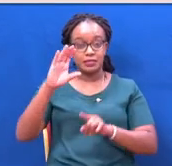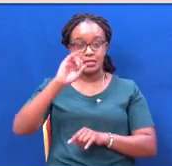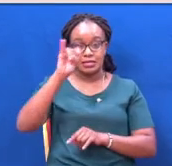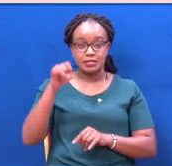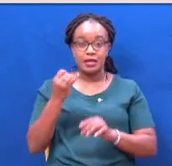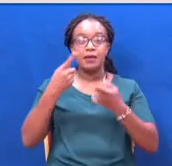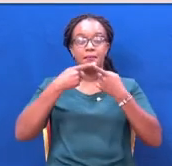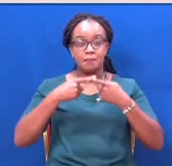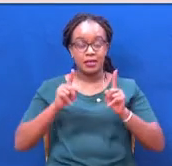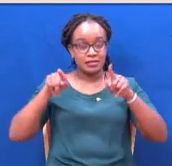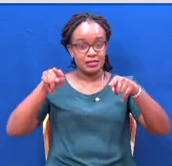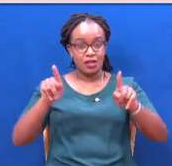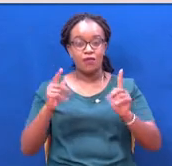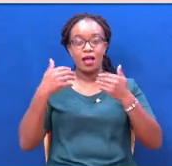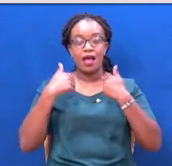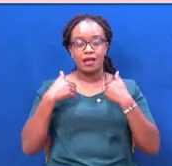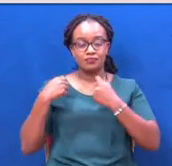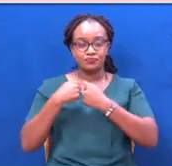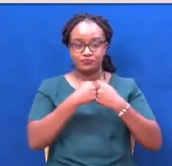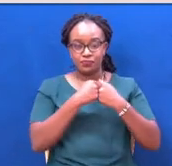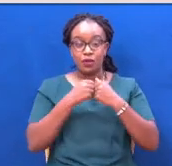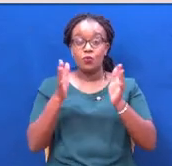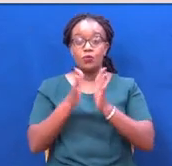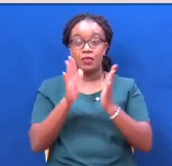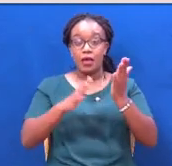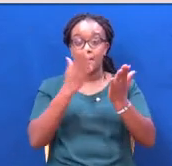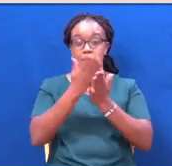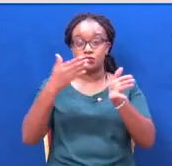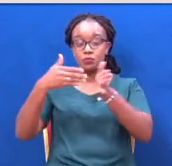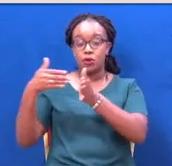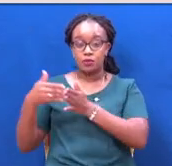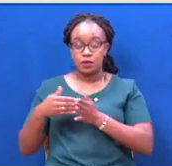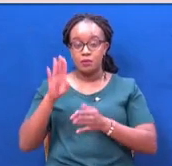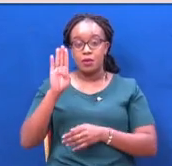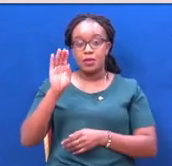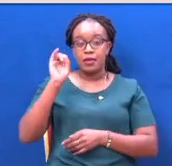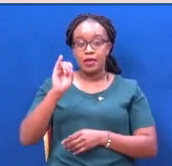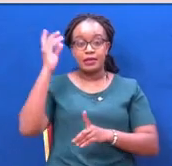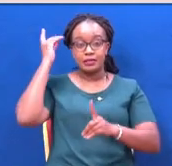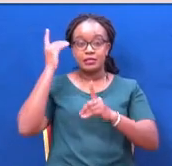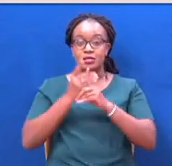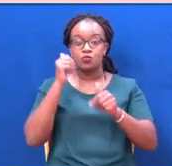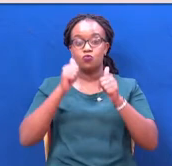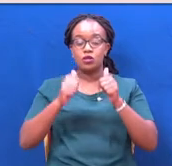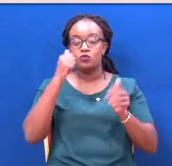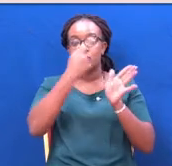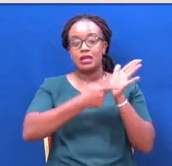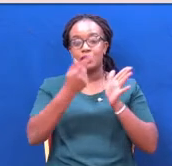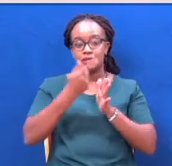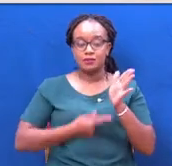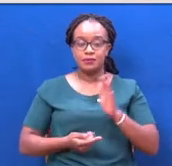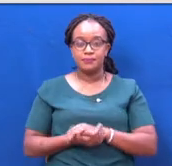bumpy, with an appeal against the High Court ruling in which the BBI Constitutional Amendment Bill was declared null and void.